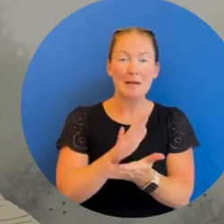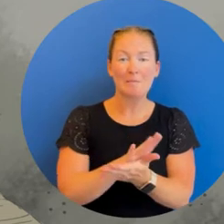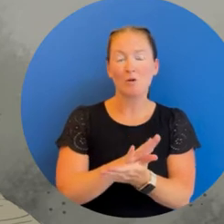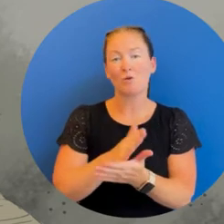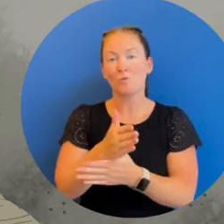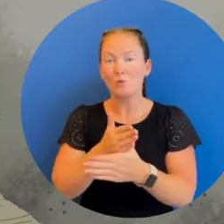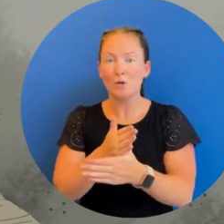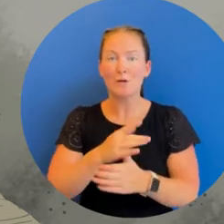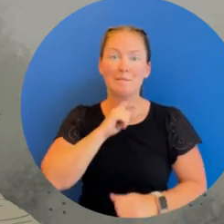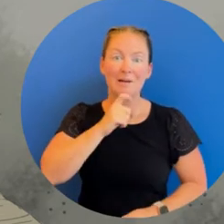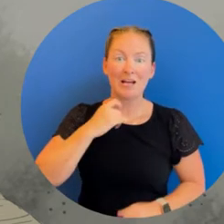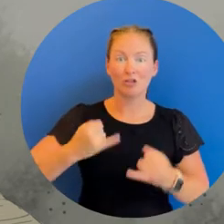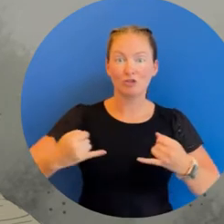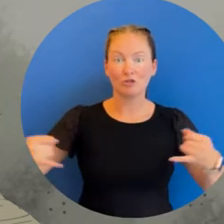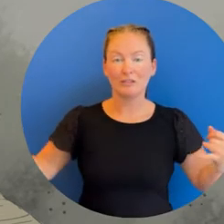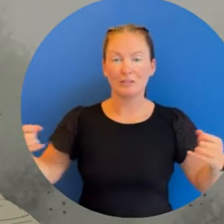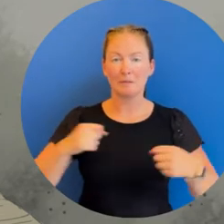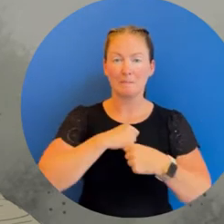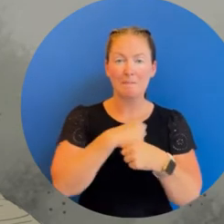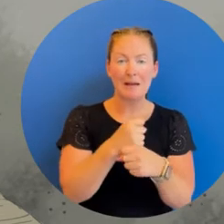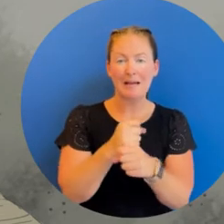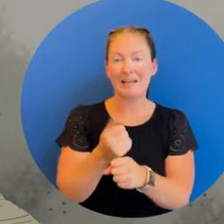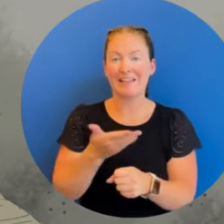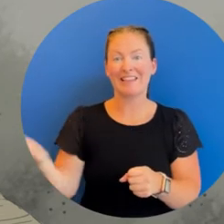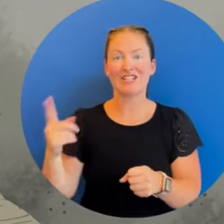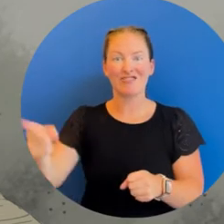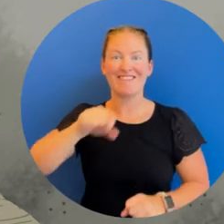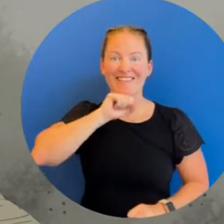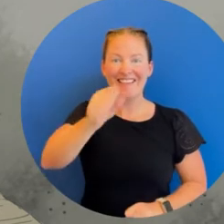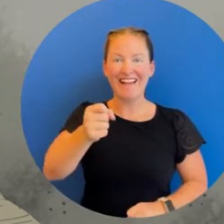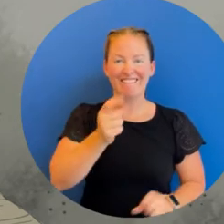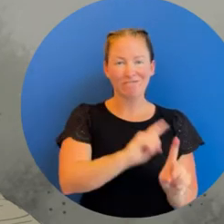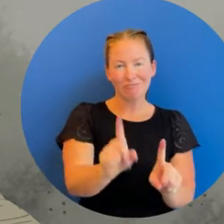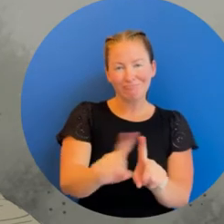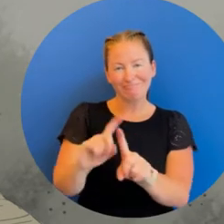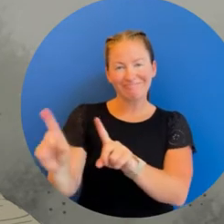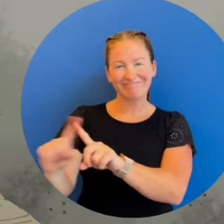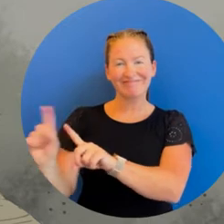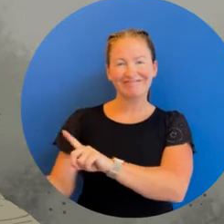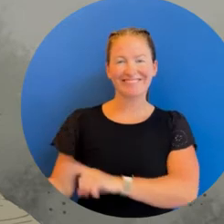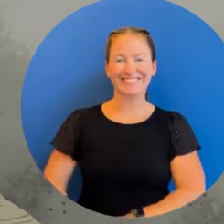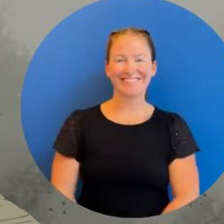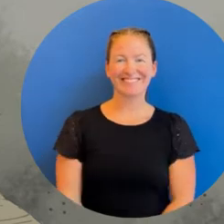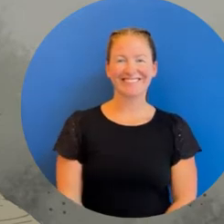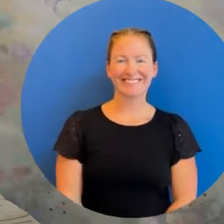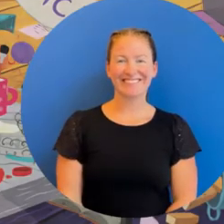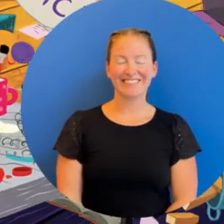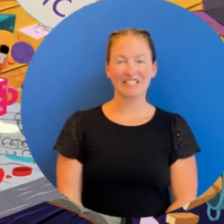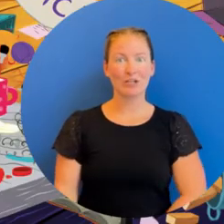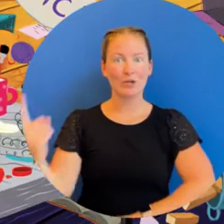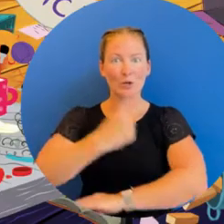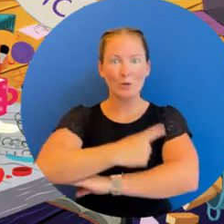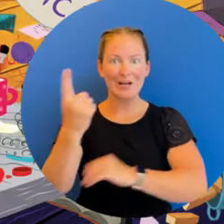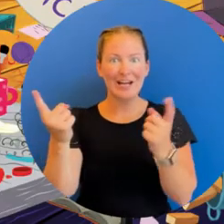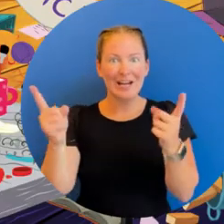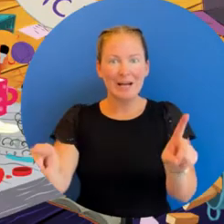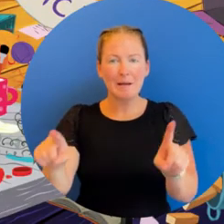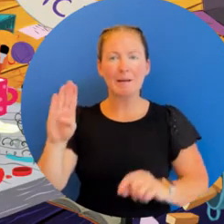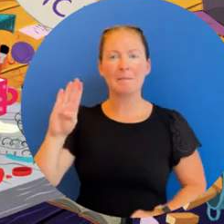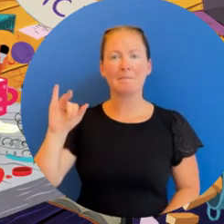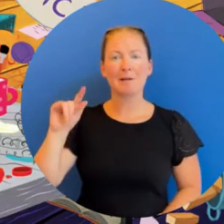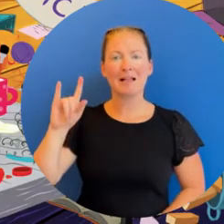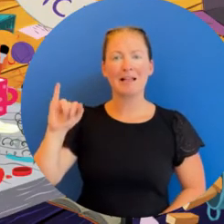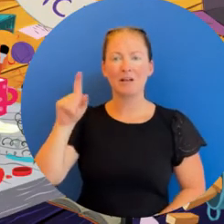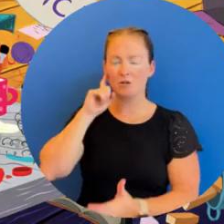paper, wood, metal, and strings. She made items she loved with her bits, bobs, and things. But one